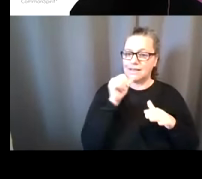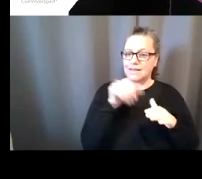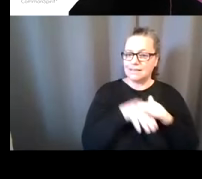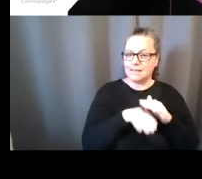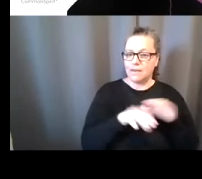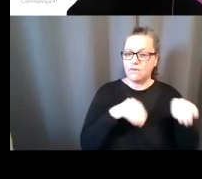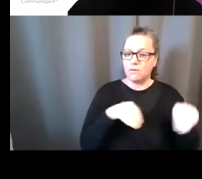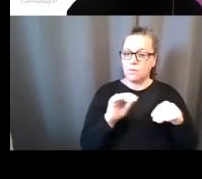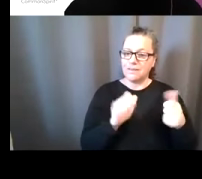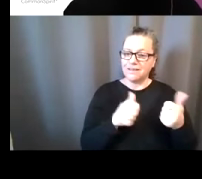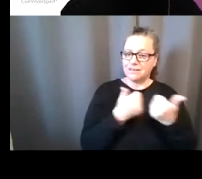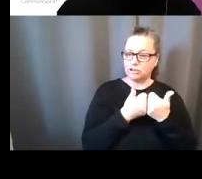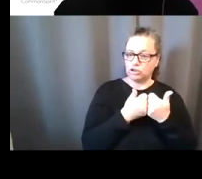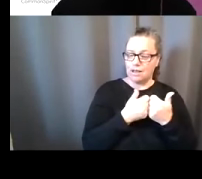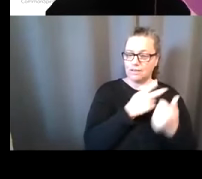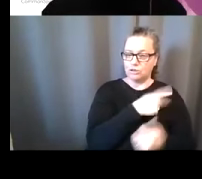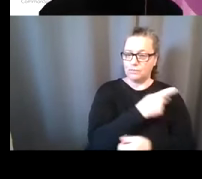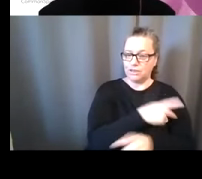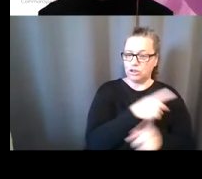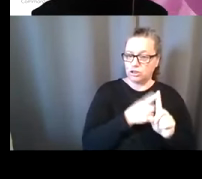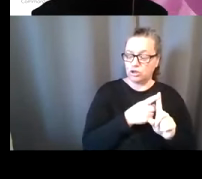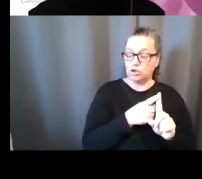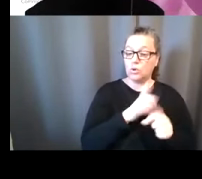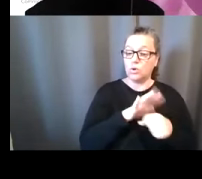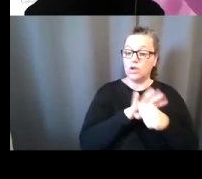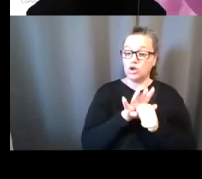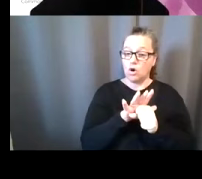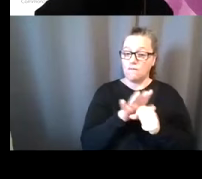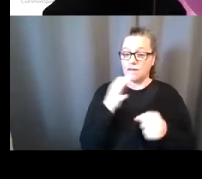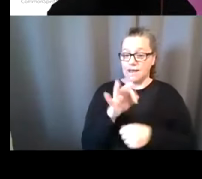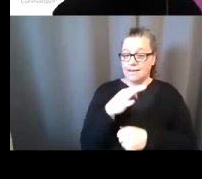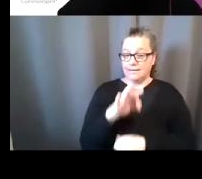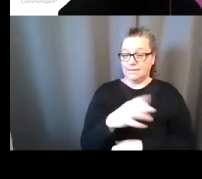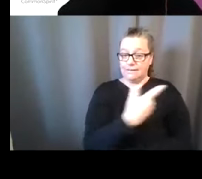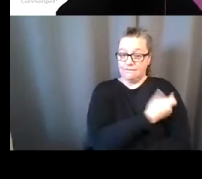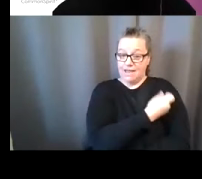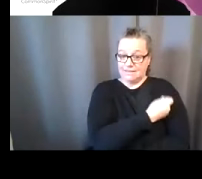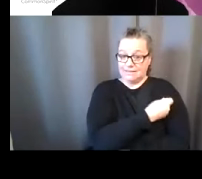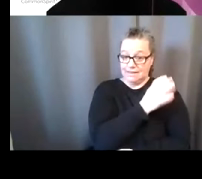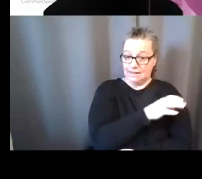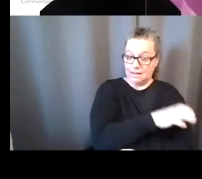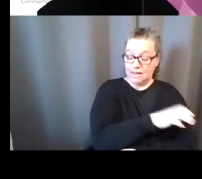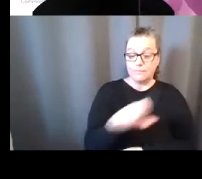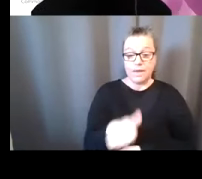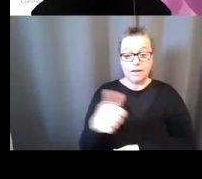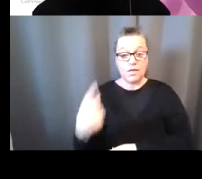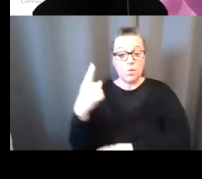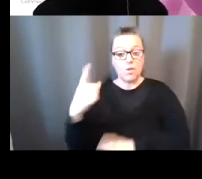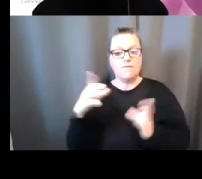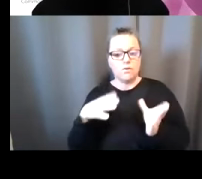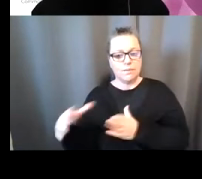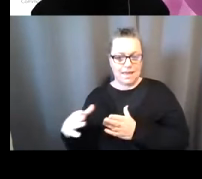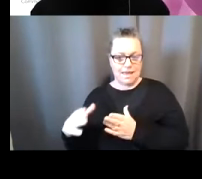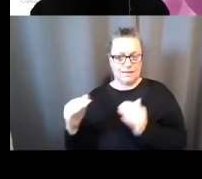mobility challenged patients to our COVID-19 vaccine clinics. Another framework is for the planned equity